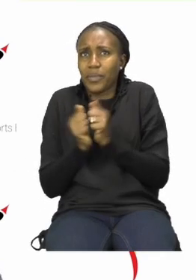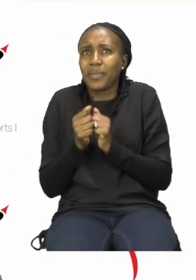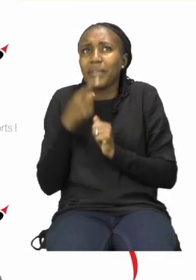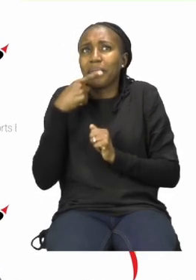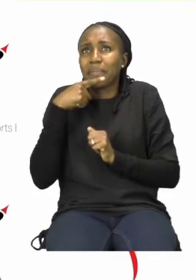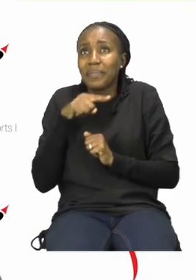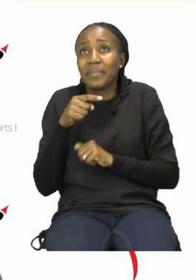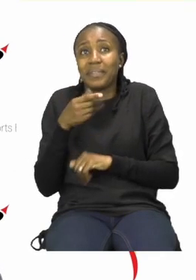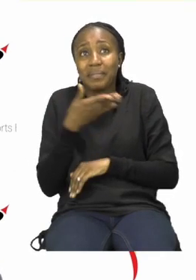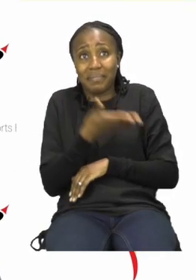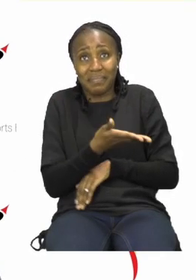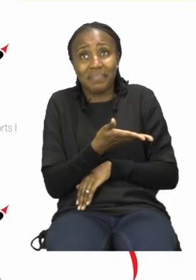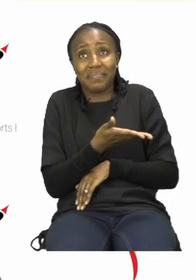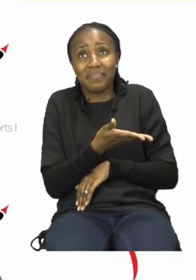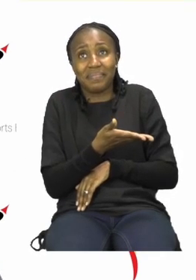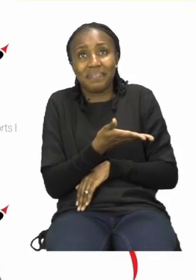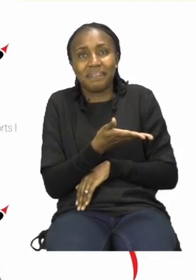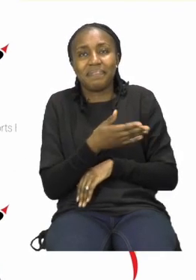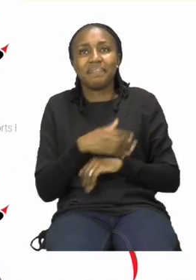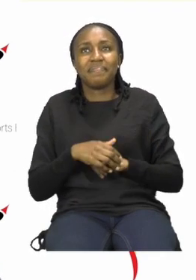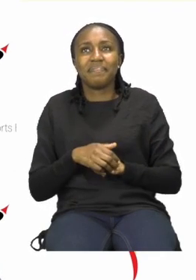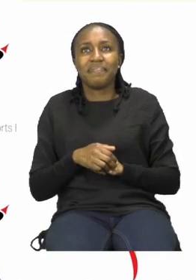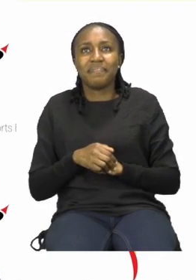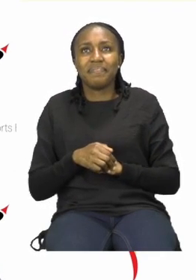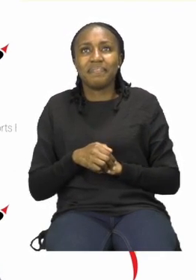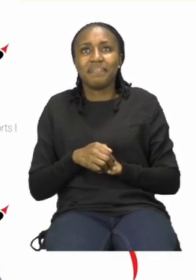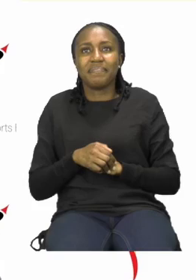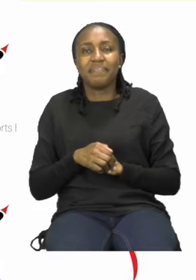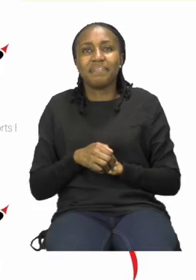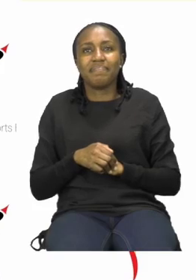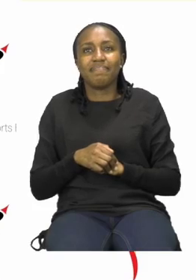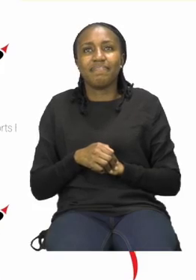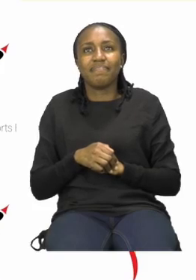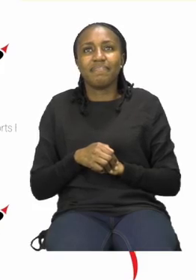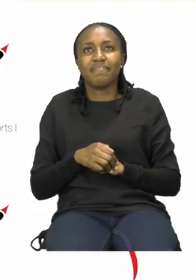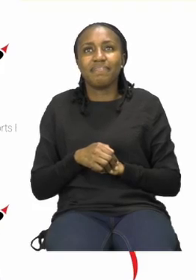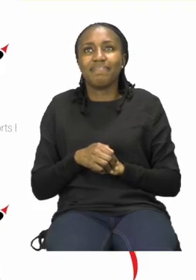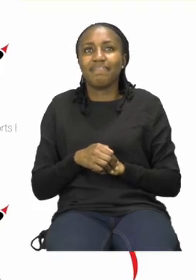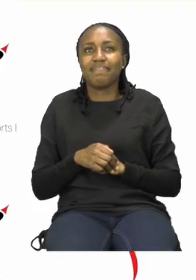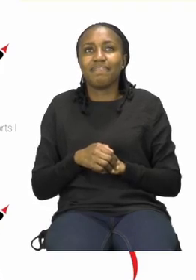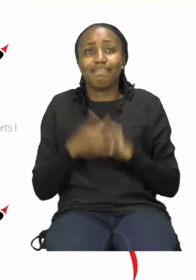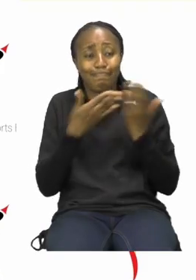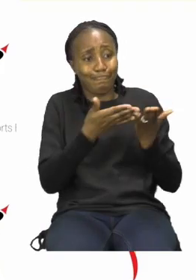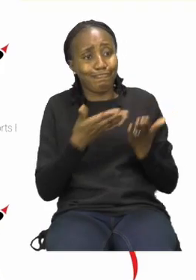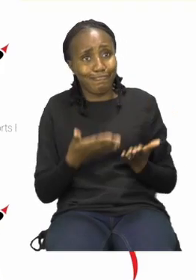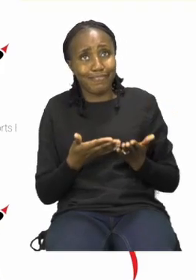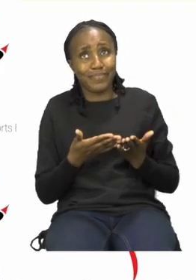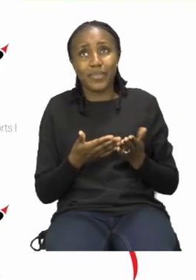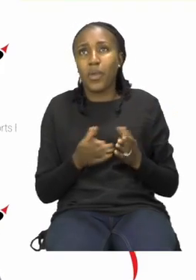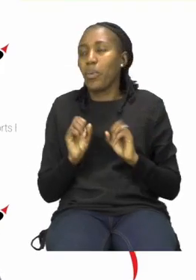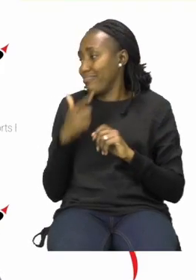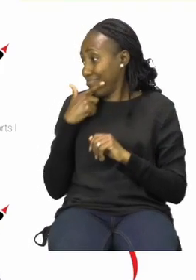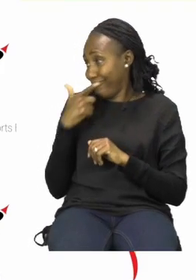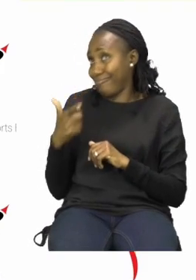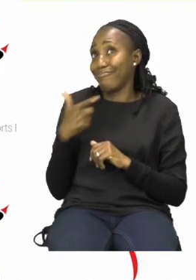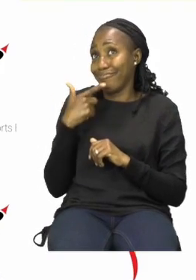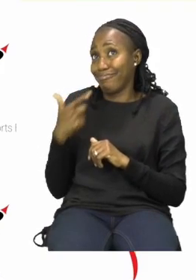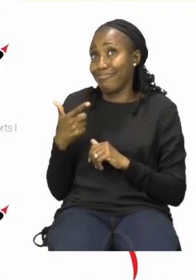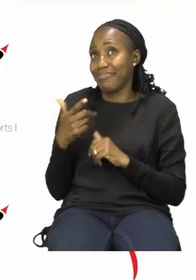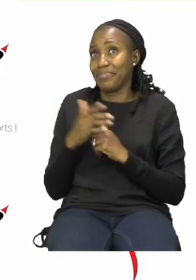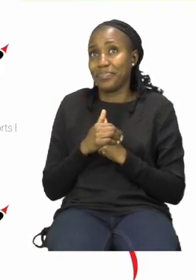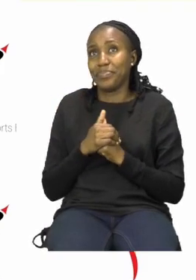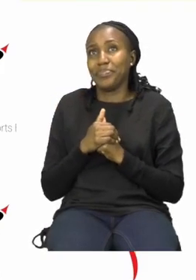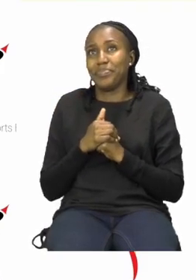Andre Pienaar from the Namibia KENDO Federation. Welcome to the studio. Thank you very much, Lynn.